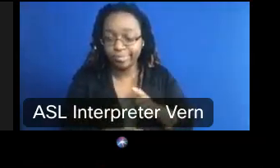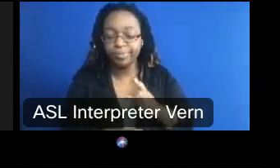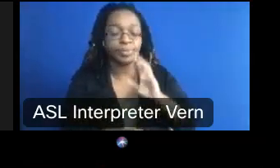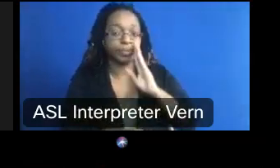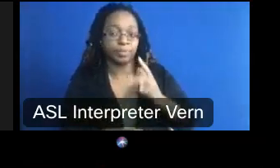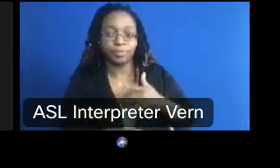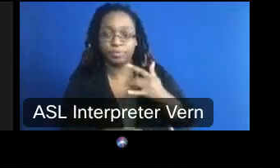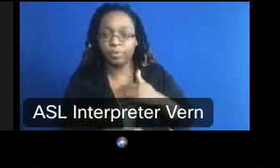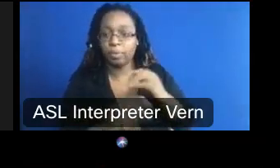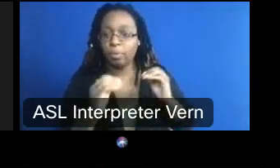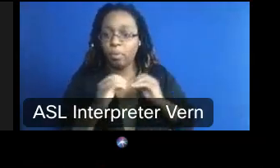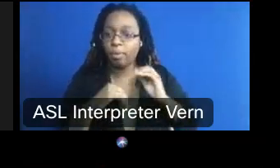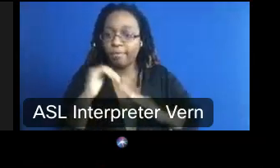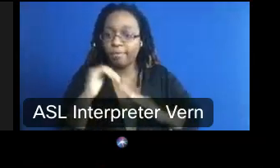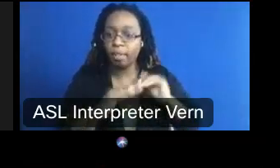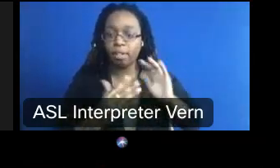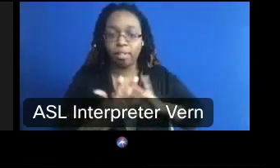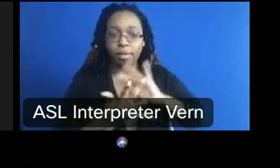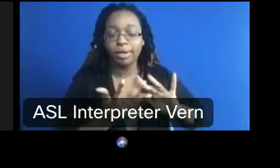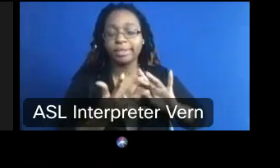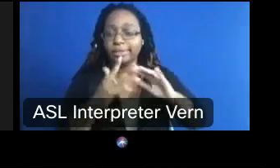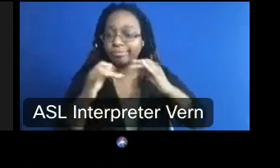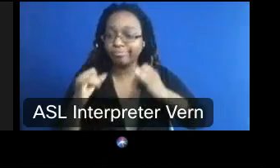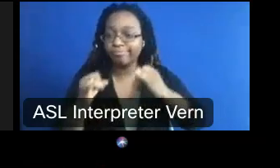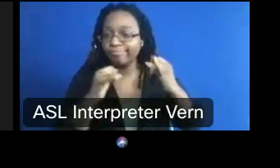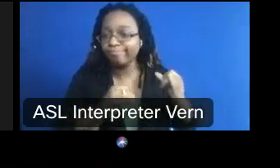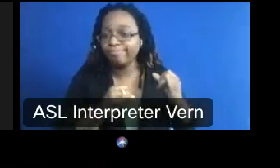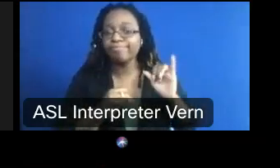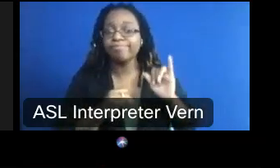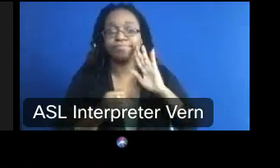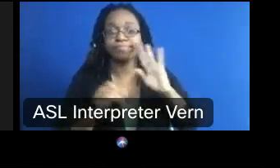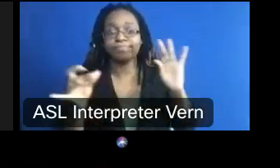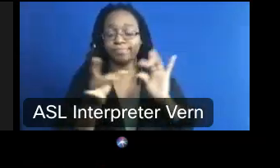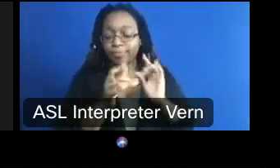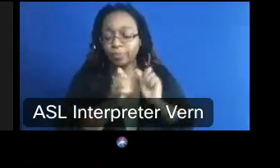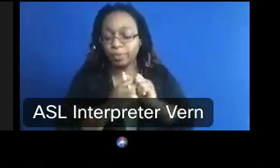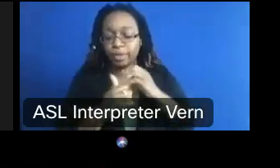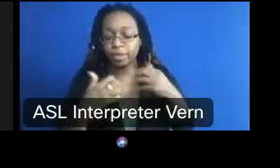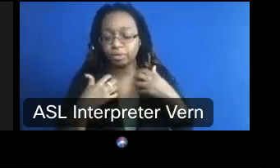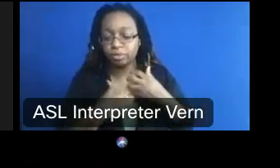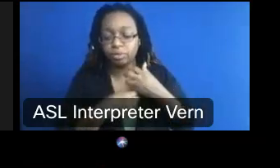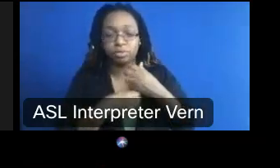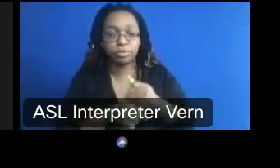most comfortable reaching out to, the individuals that they are connected with and trust the most.